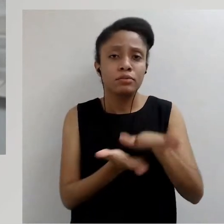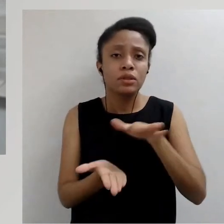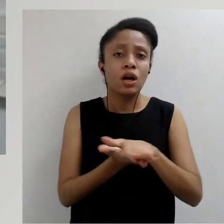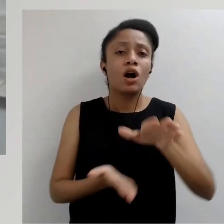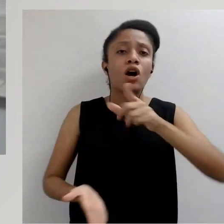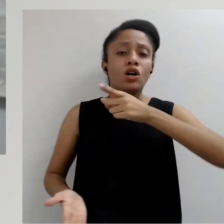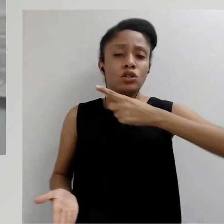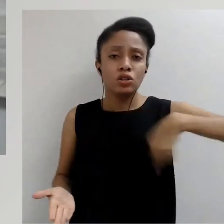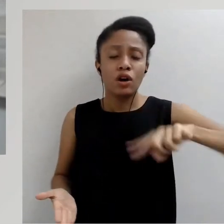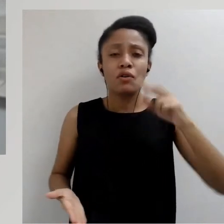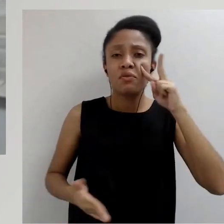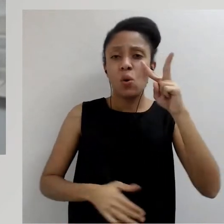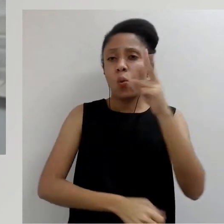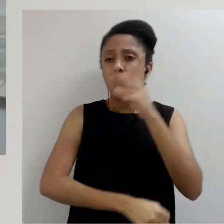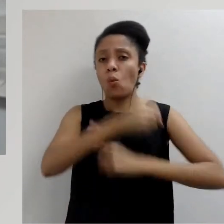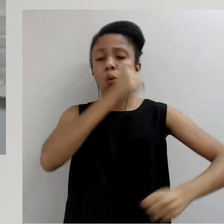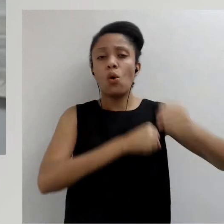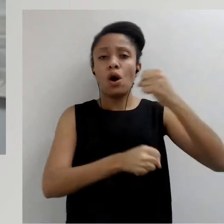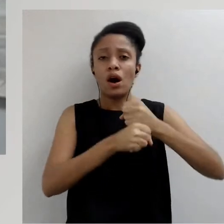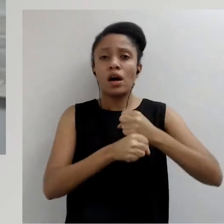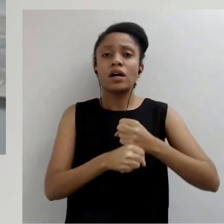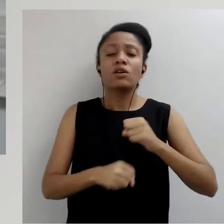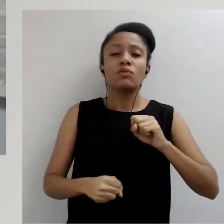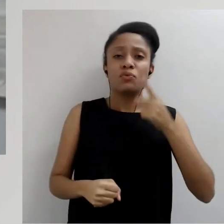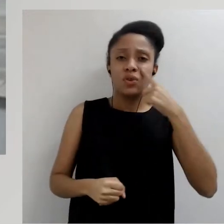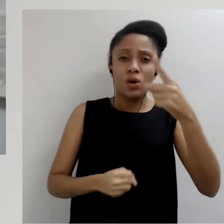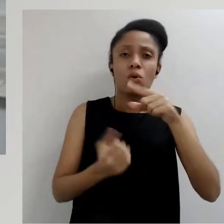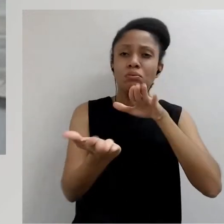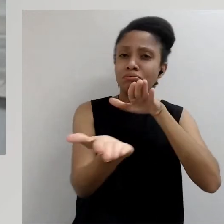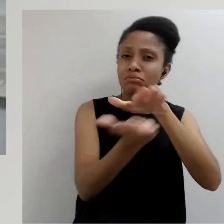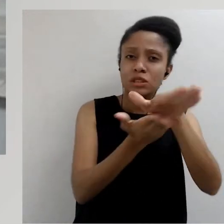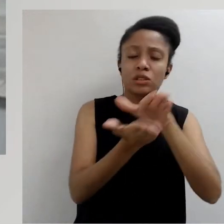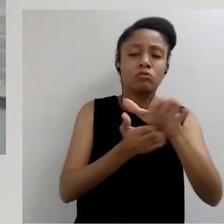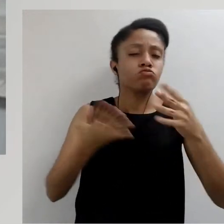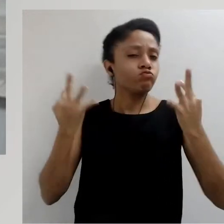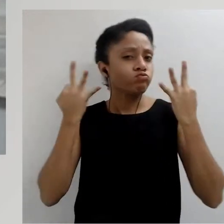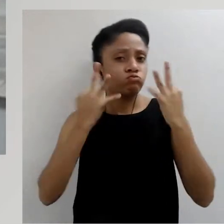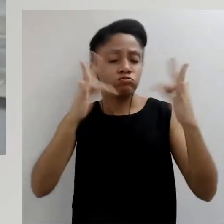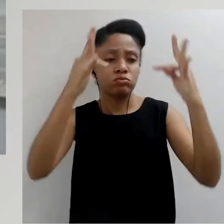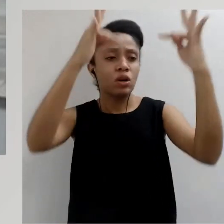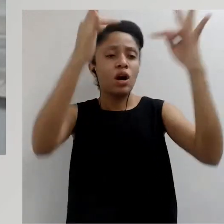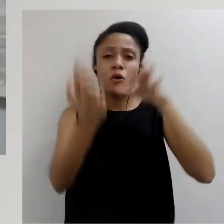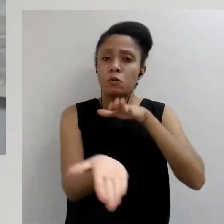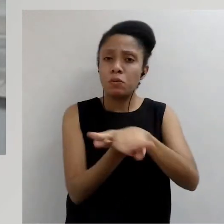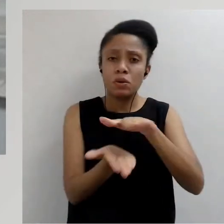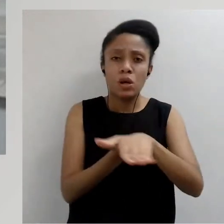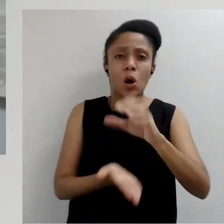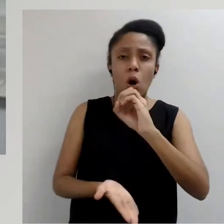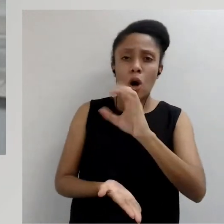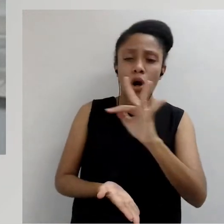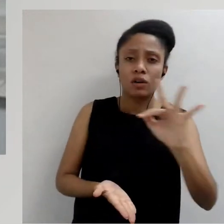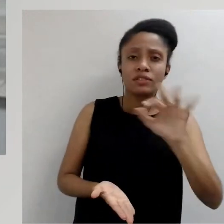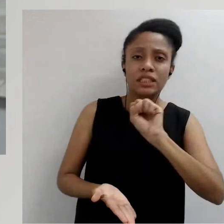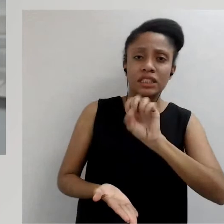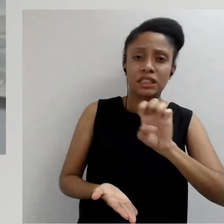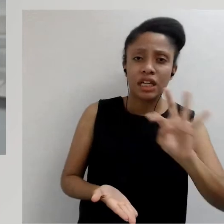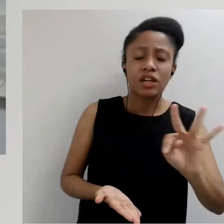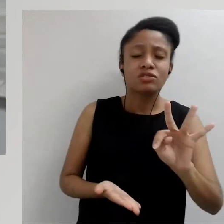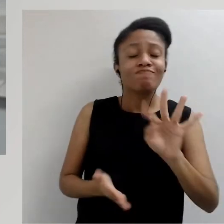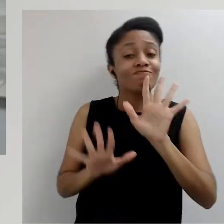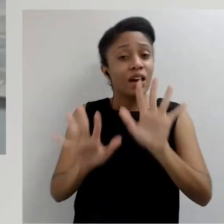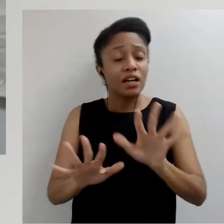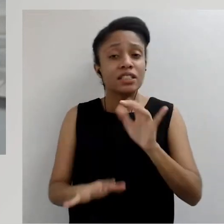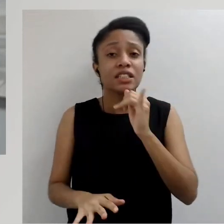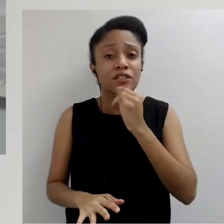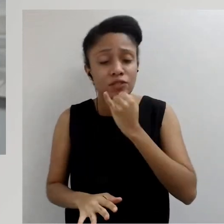1 year ago, I was in Sidney's printing industry. He was with